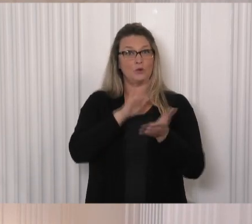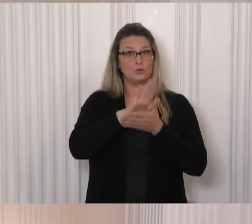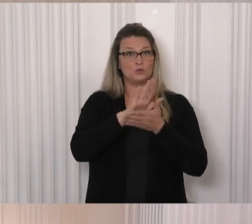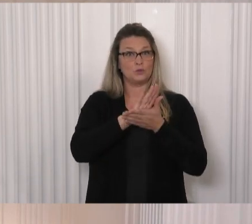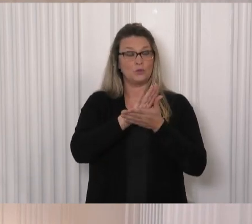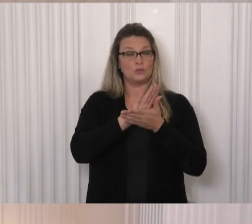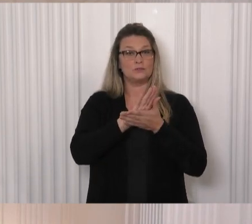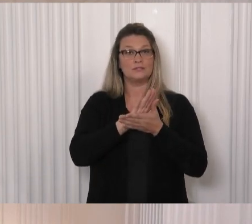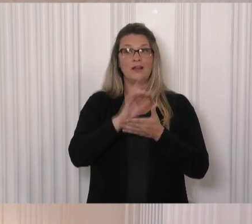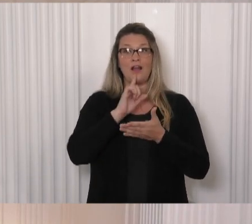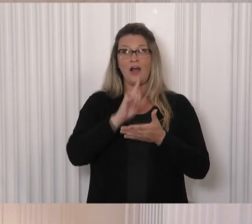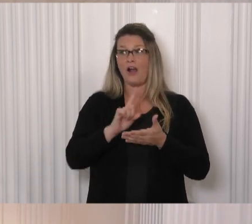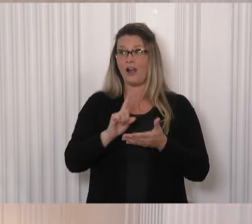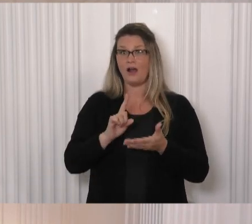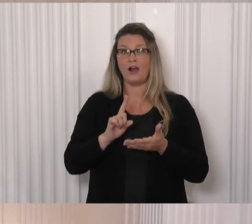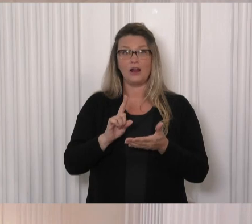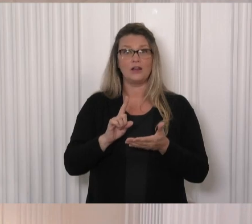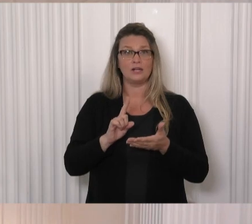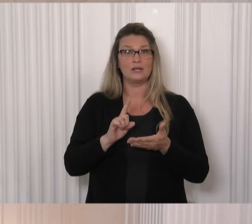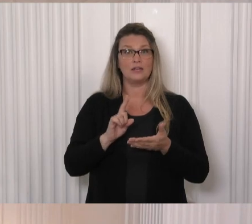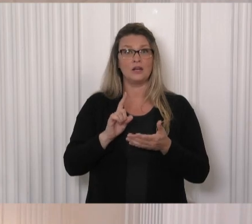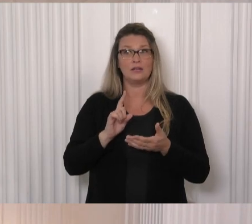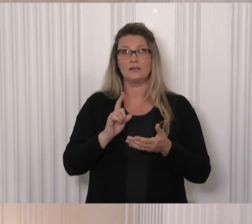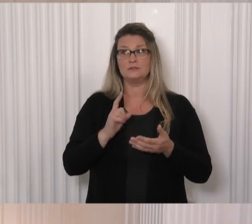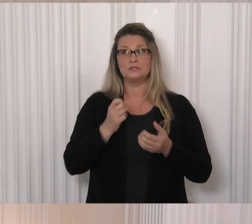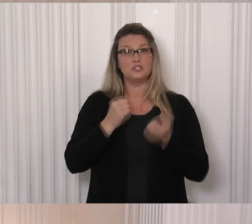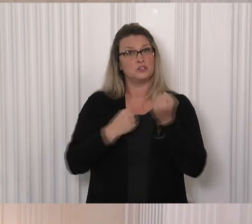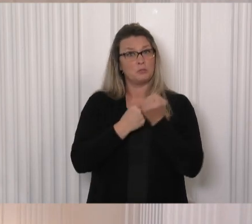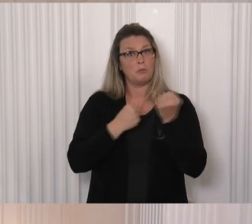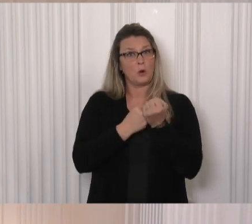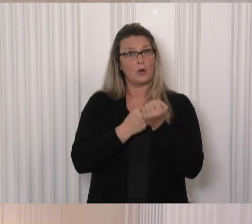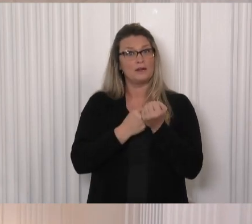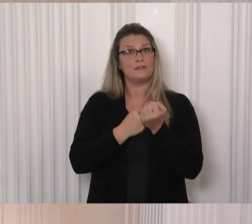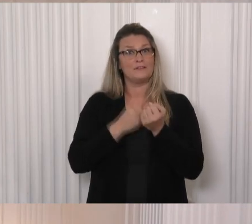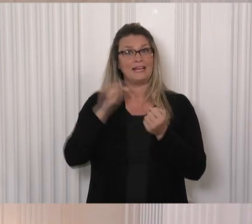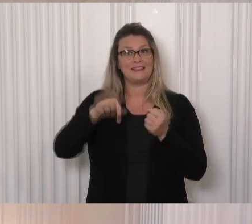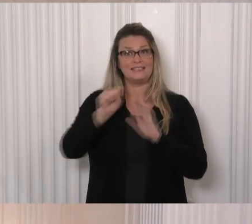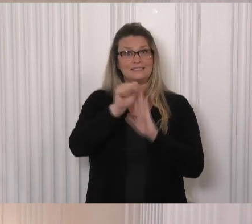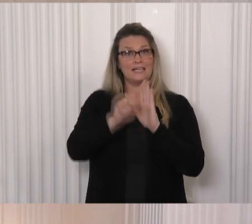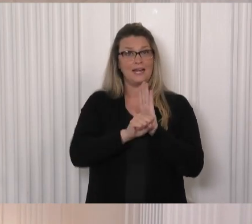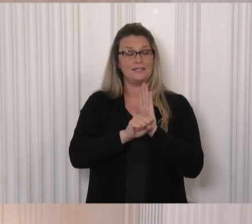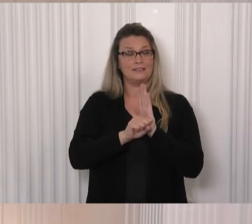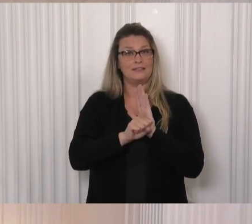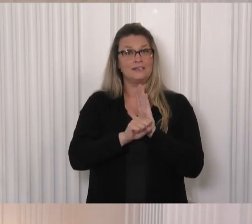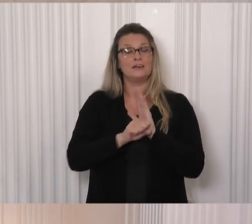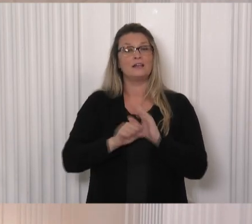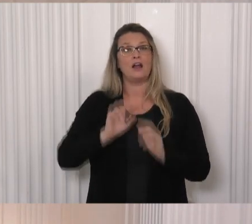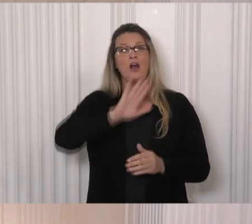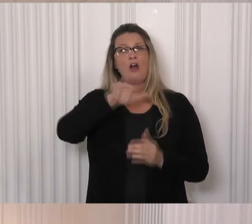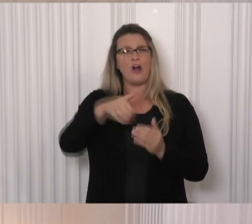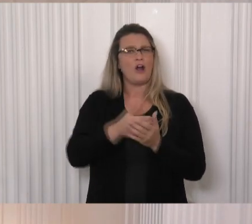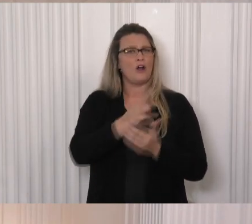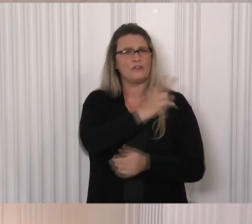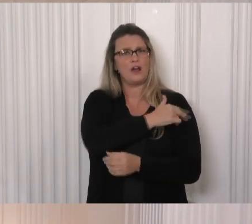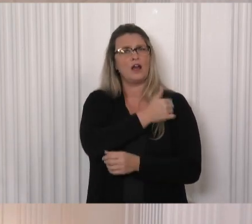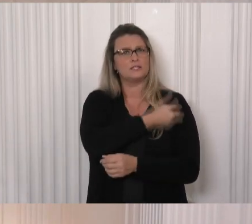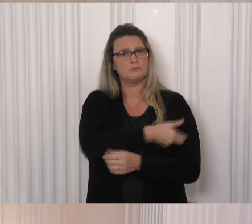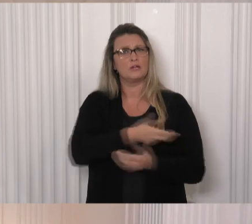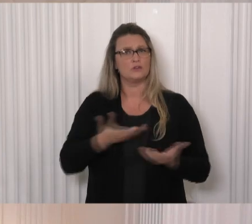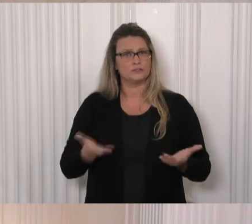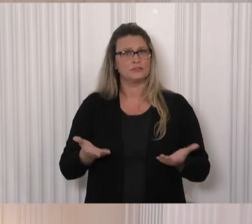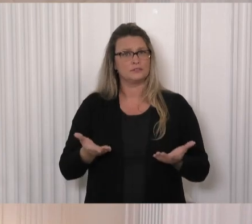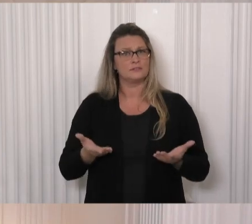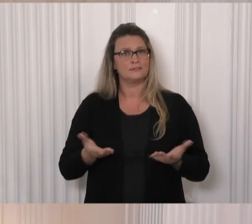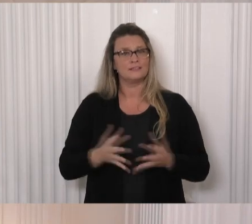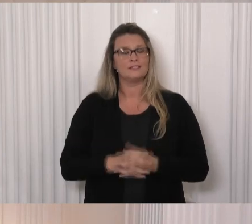committed and connected around supporting the state in any way that we can, and all of the hospitals similarly. We